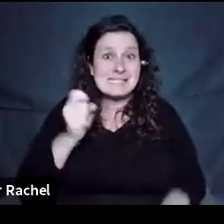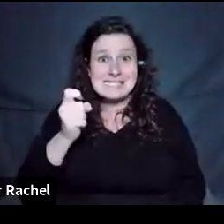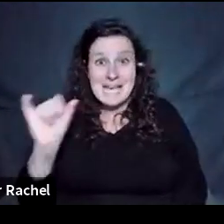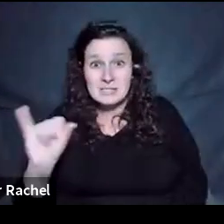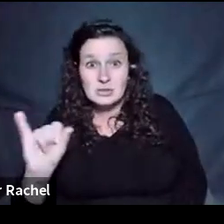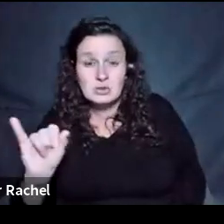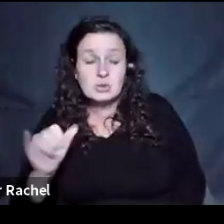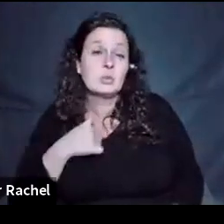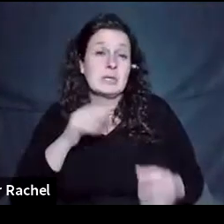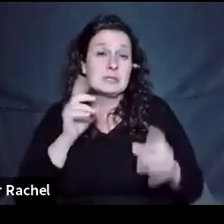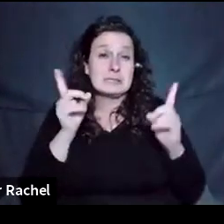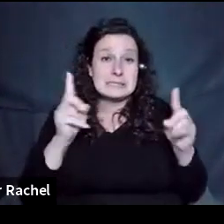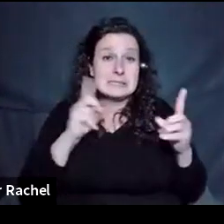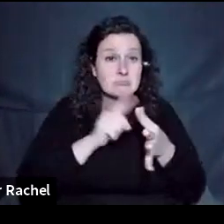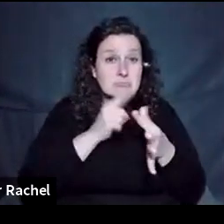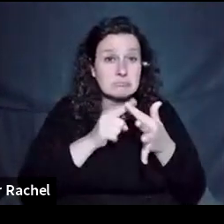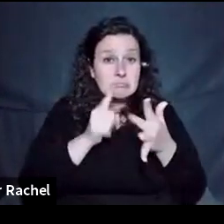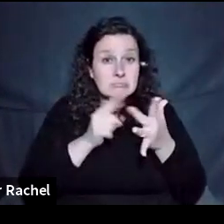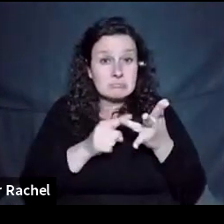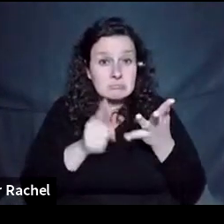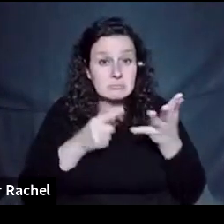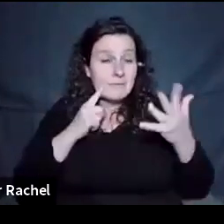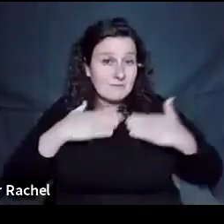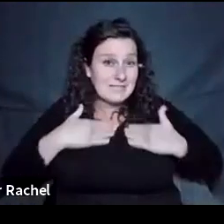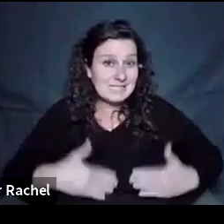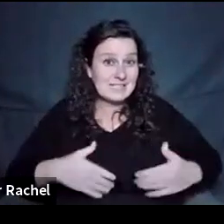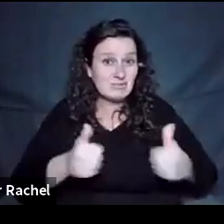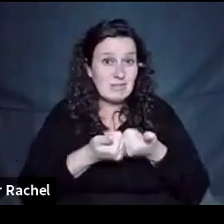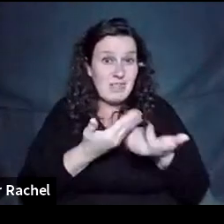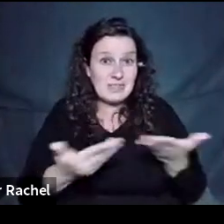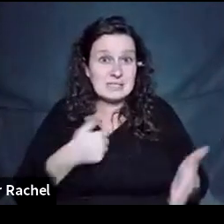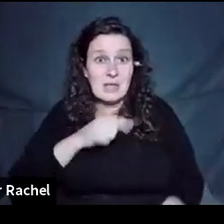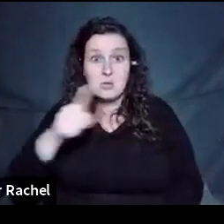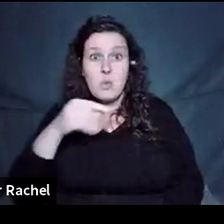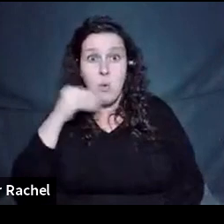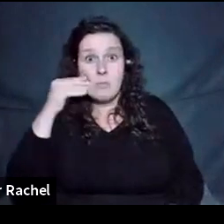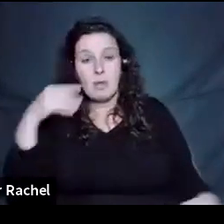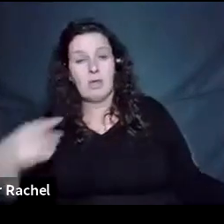and we did all this physically challenging things, and then you go home and you